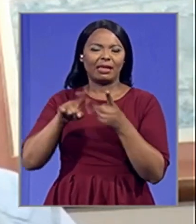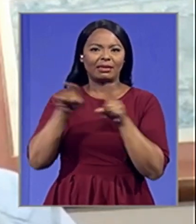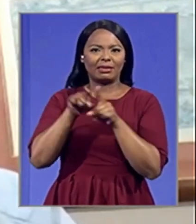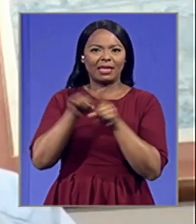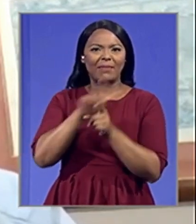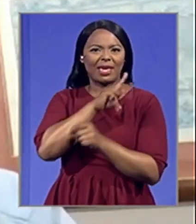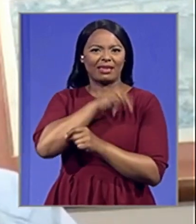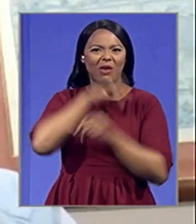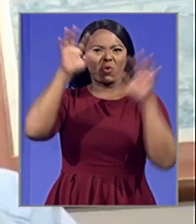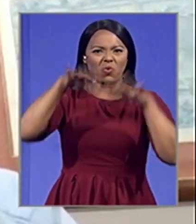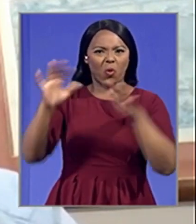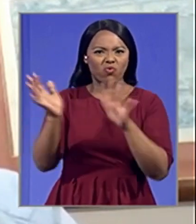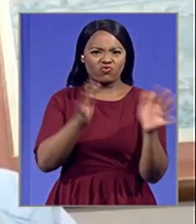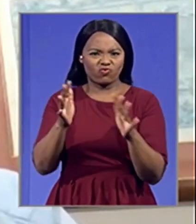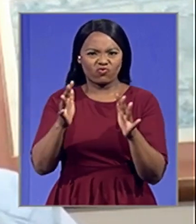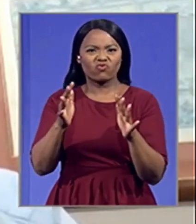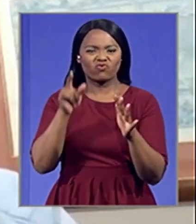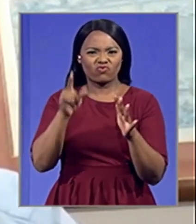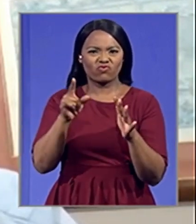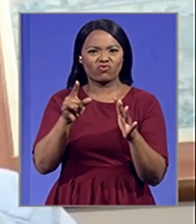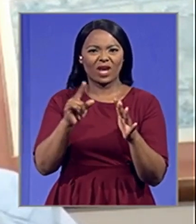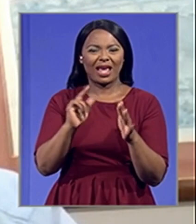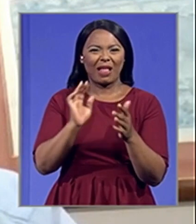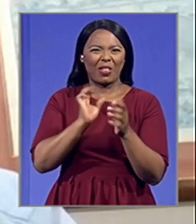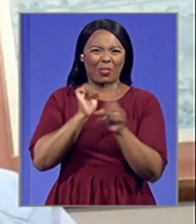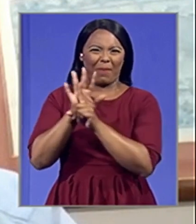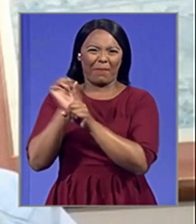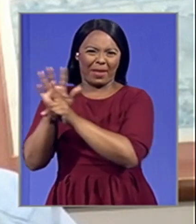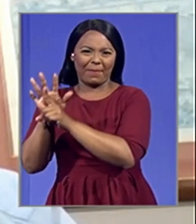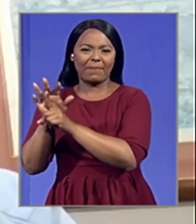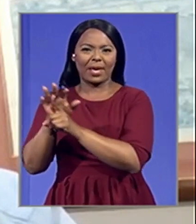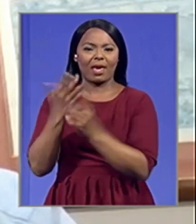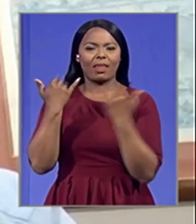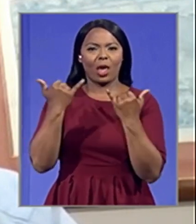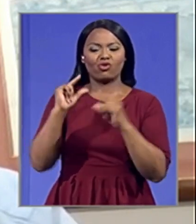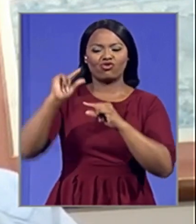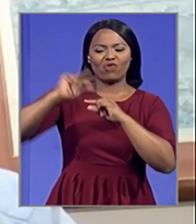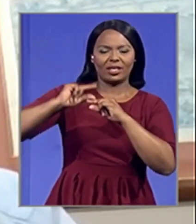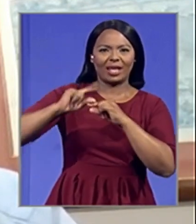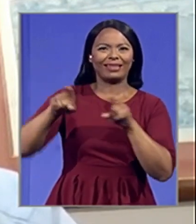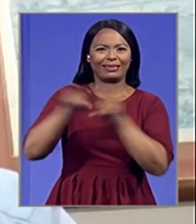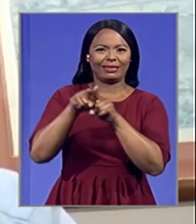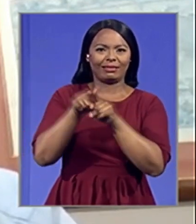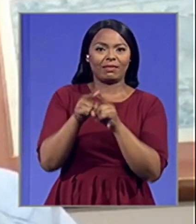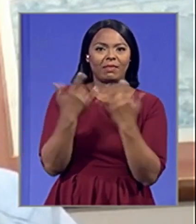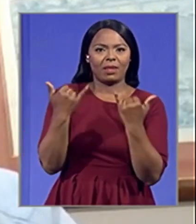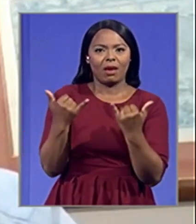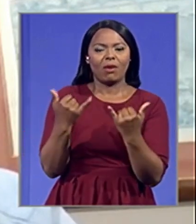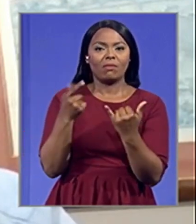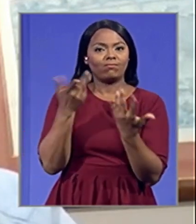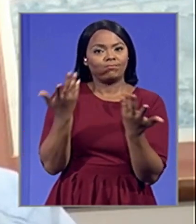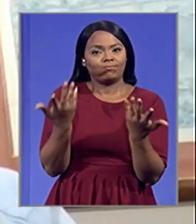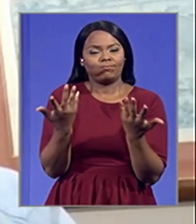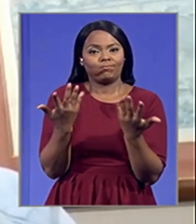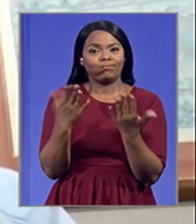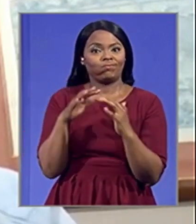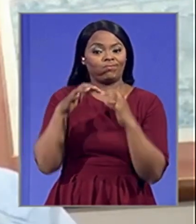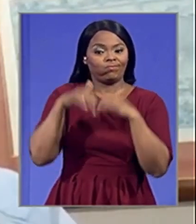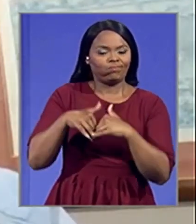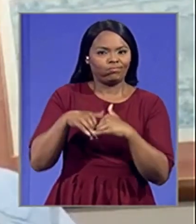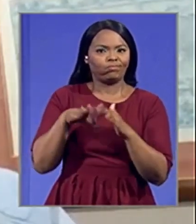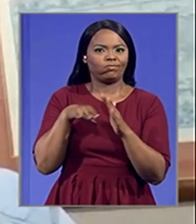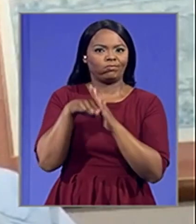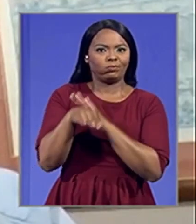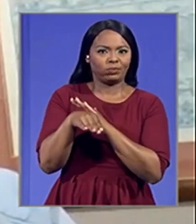KZN floods. And we're now in a situation where, Transnet is also looking at